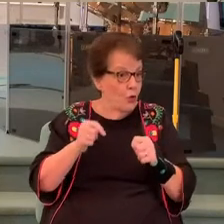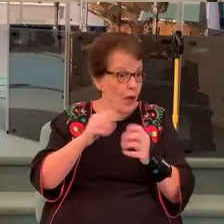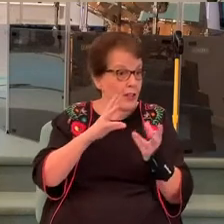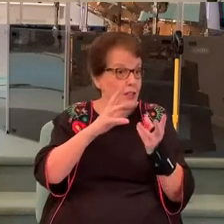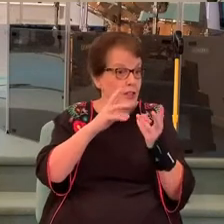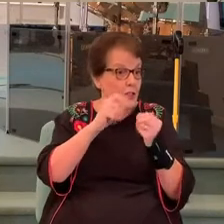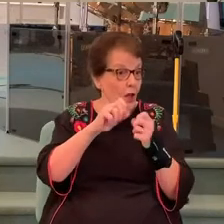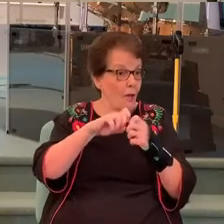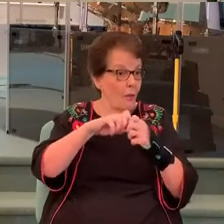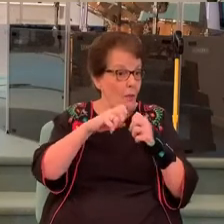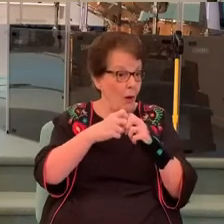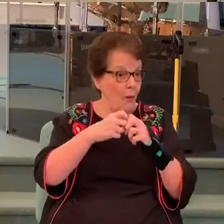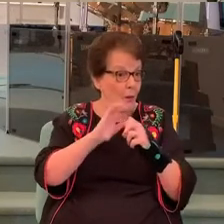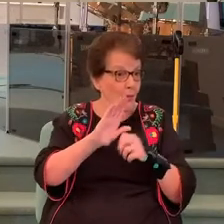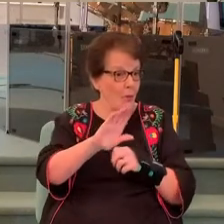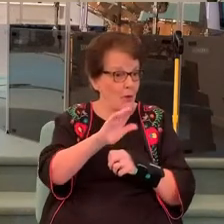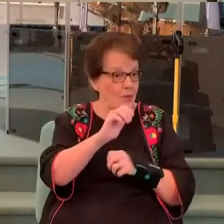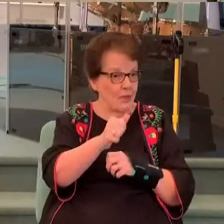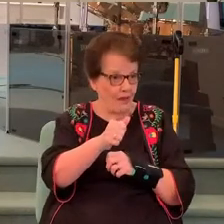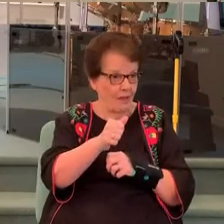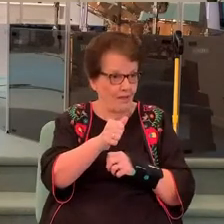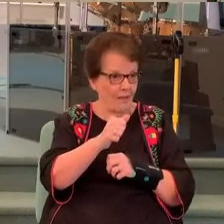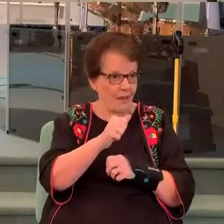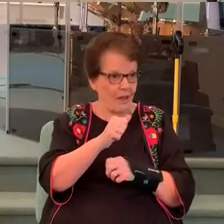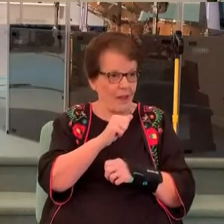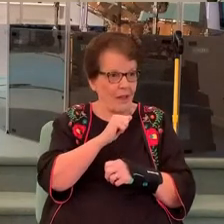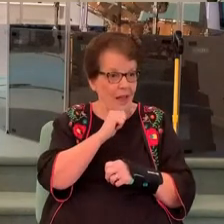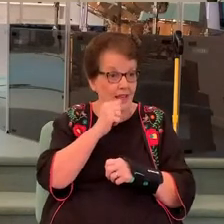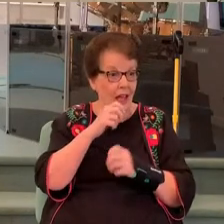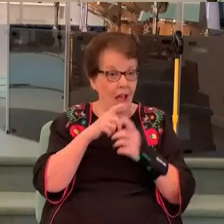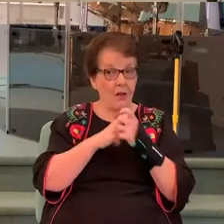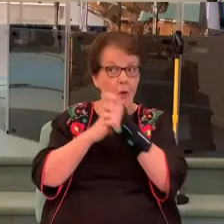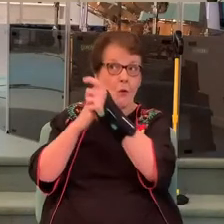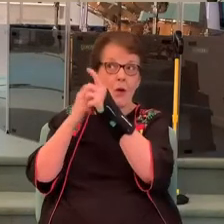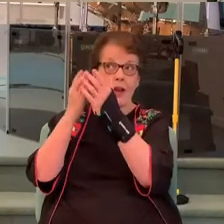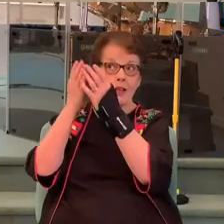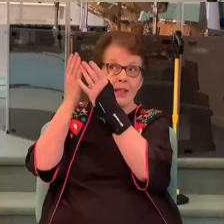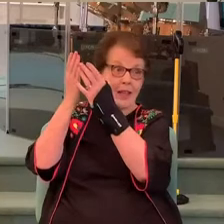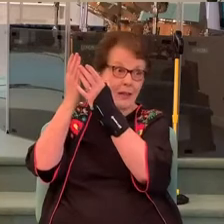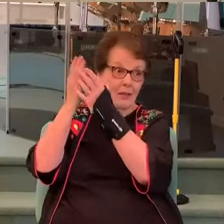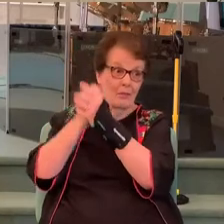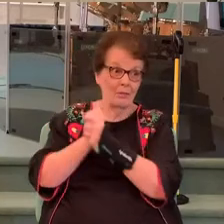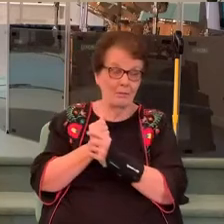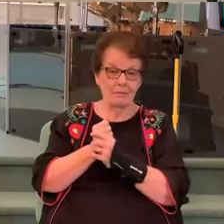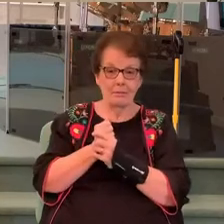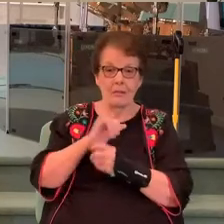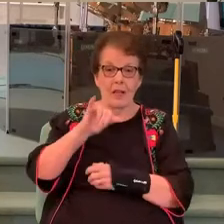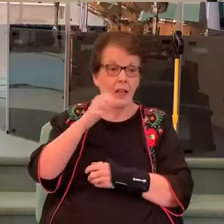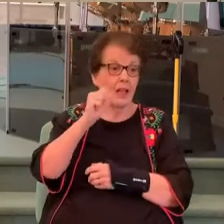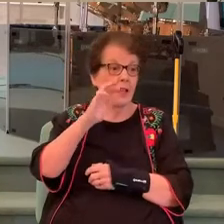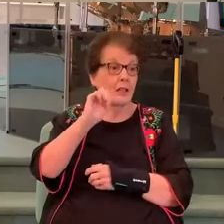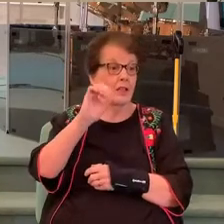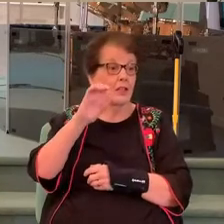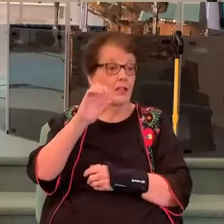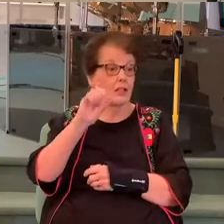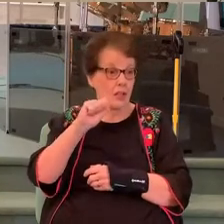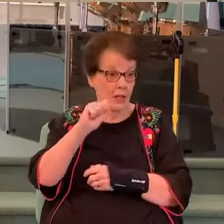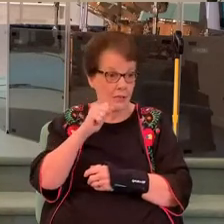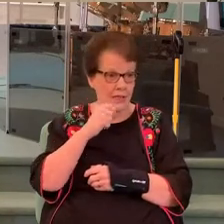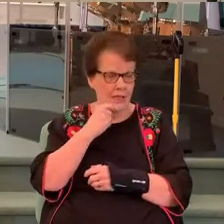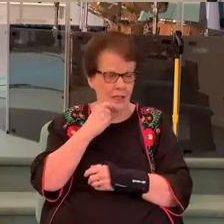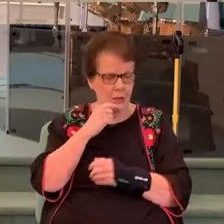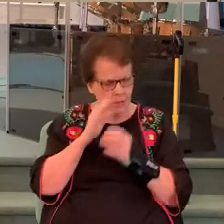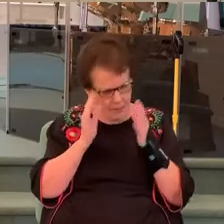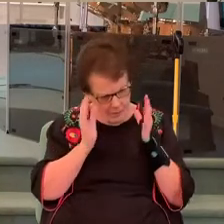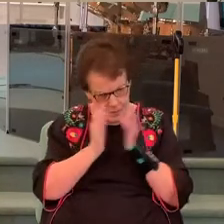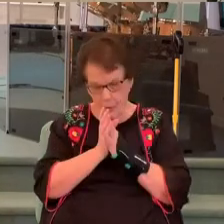first running to the one that has the whole world in his hands. What does James say we should do? We should pray. He says,